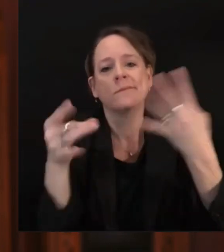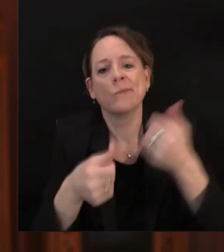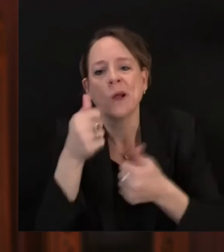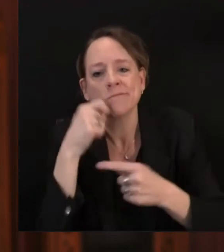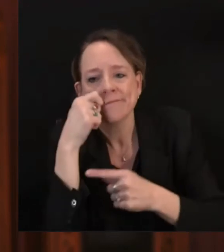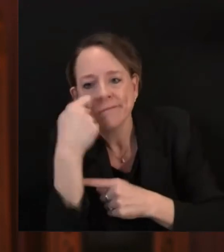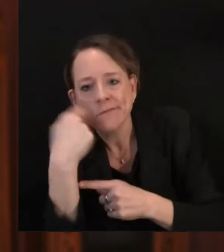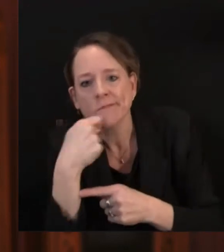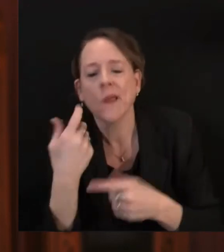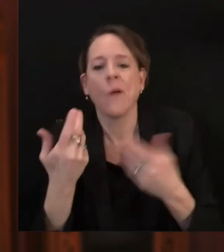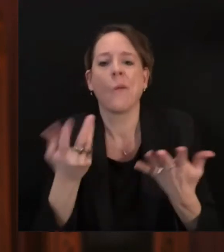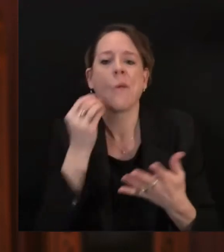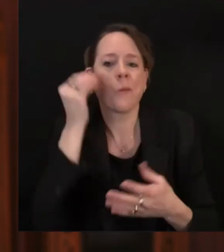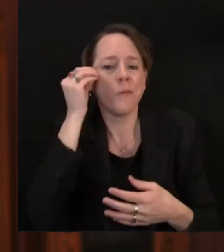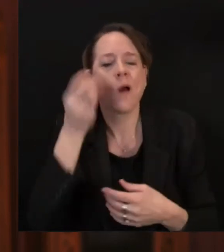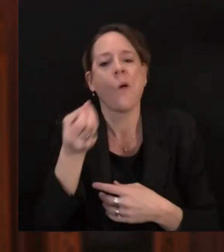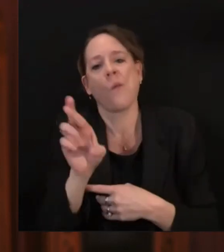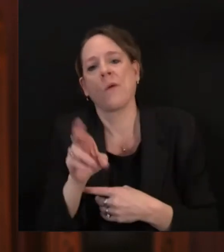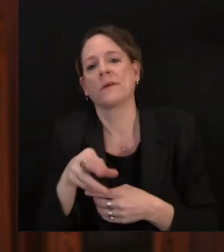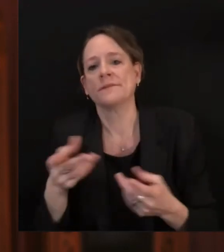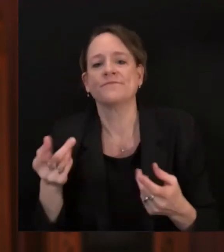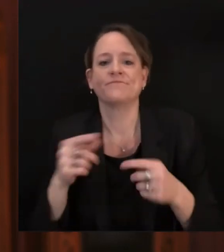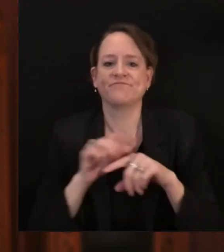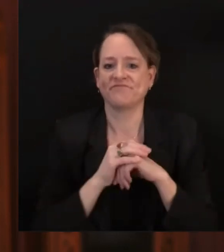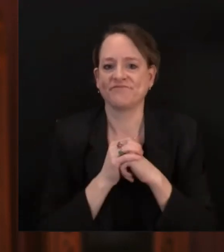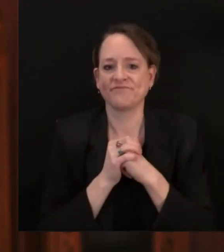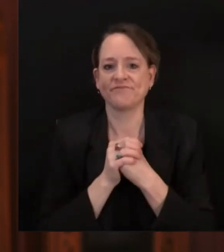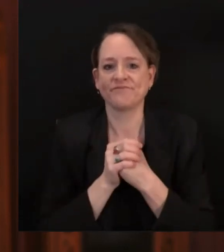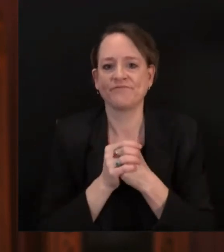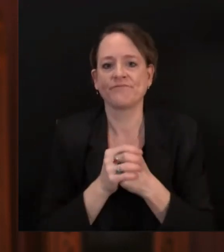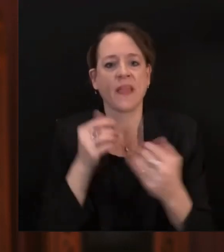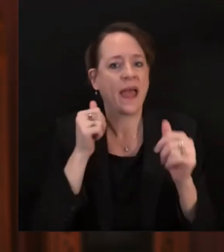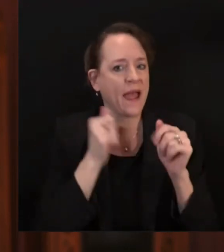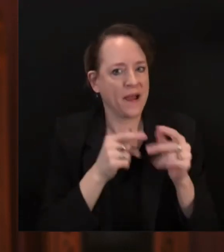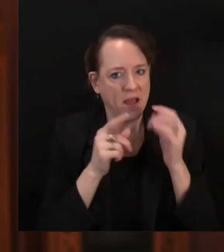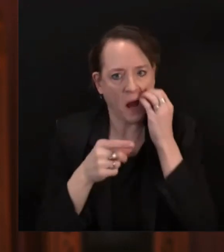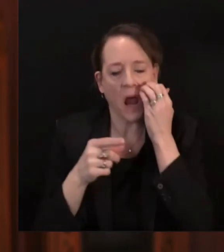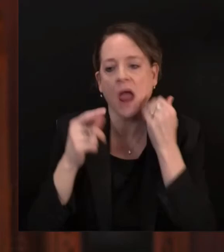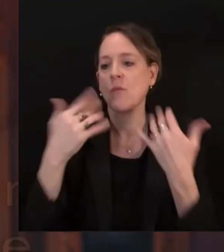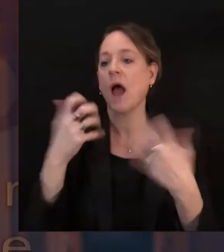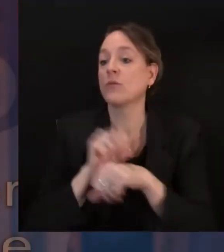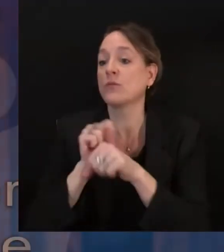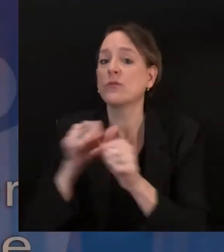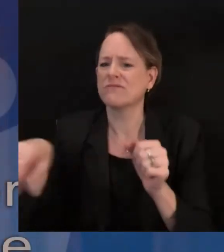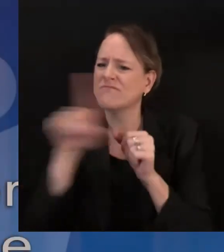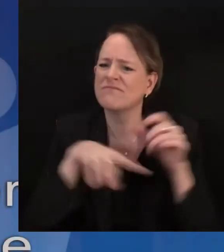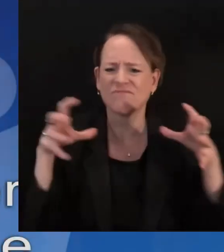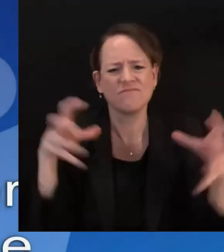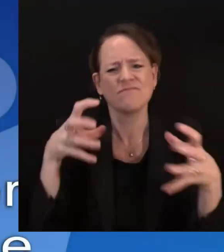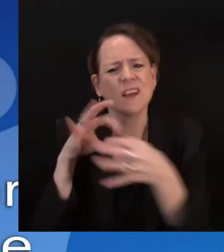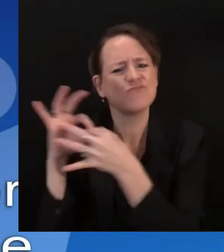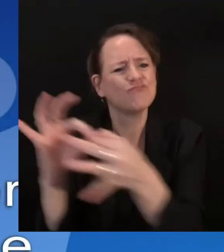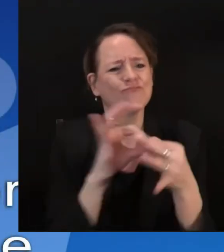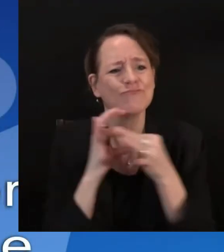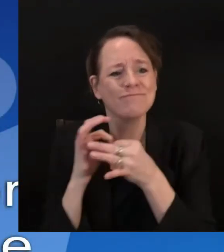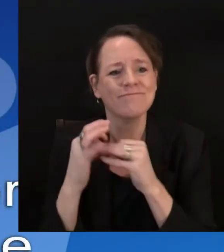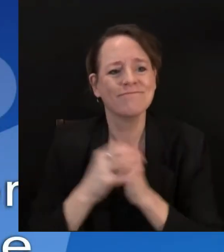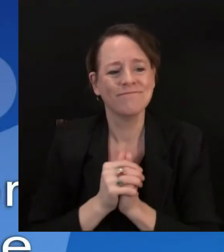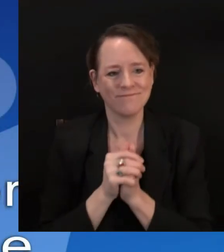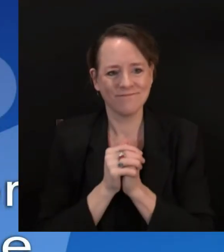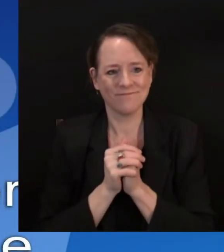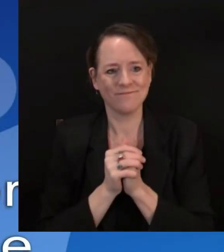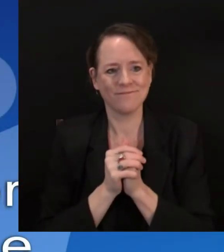here, part of how we all work together to get to the other side of this outbreak. Terry, thank you. Now to Eric Gunn